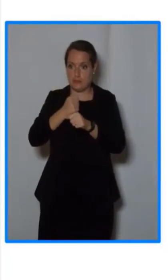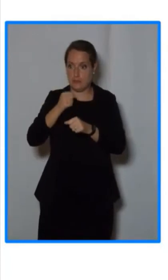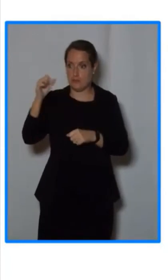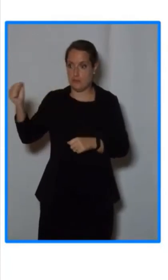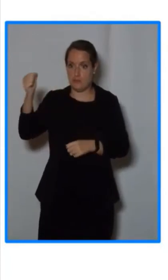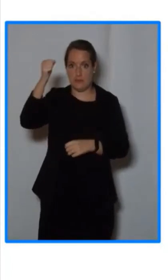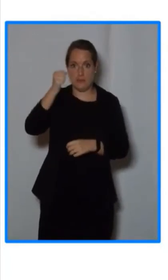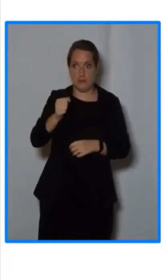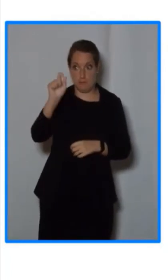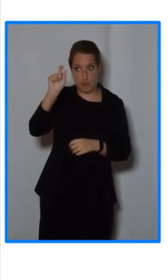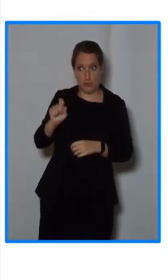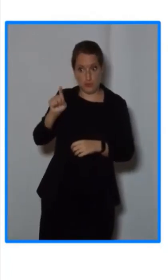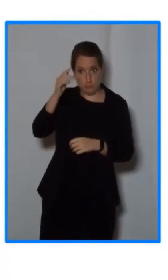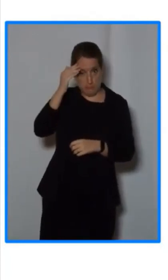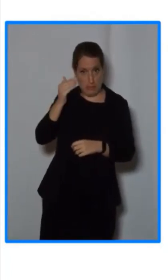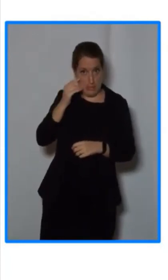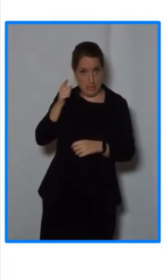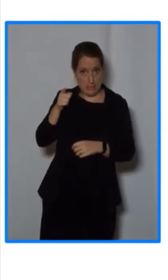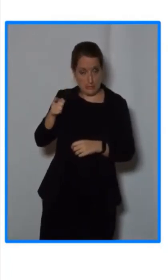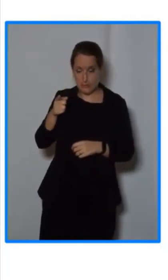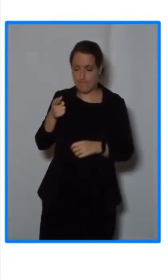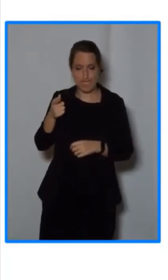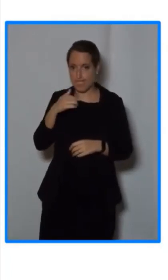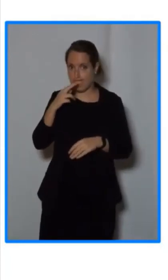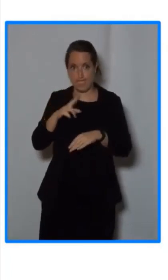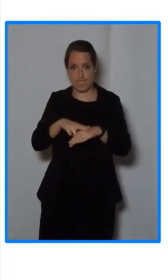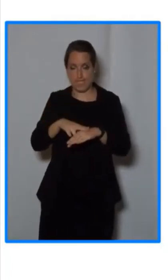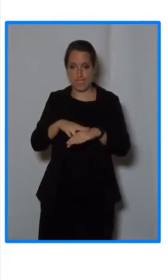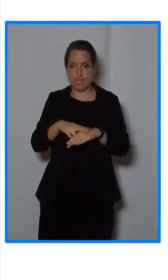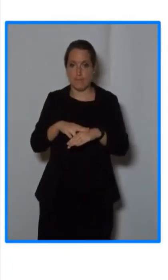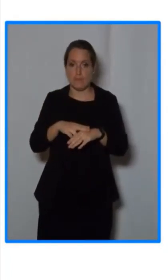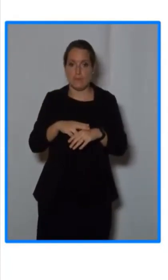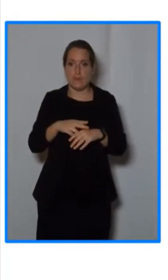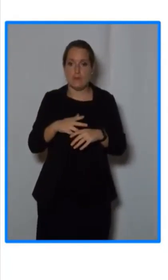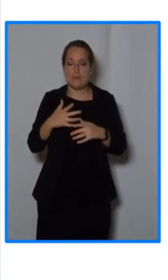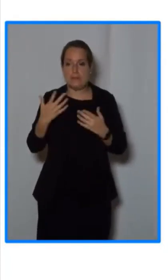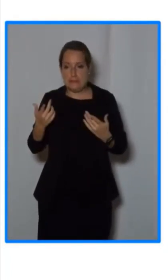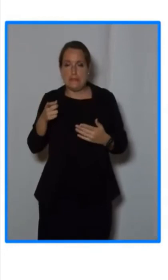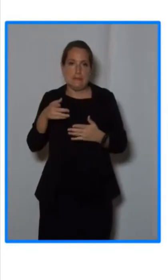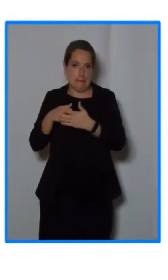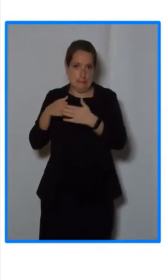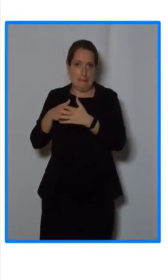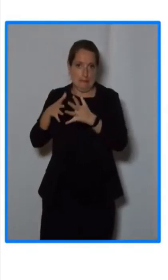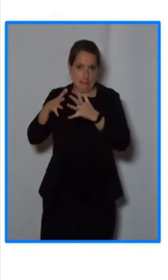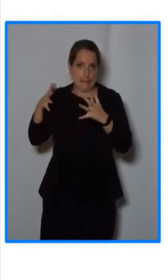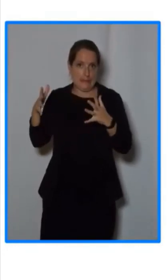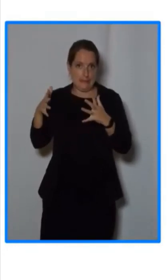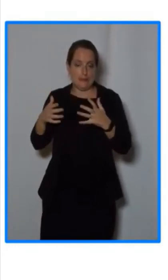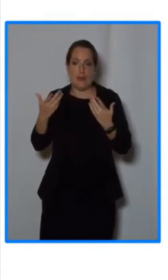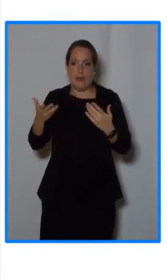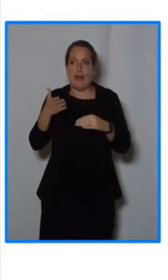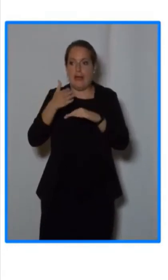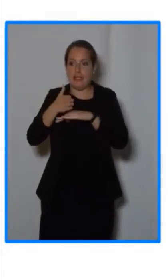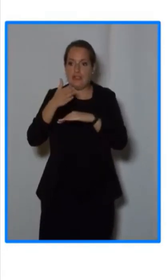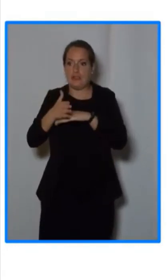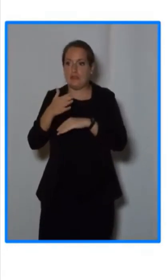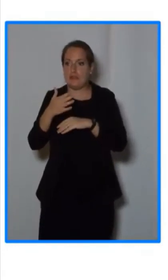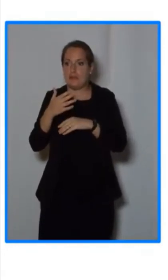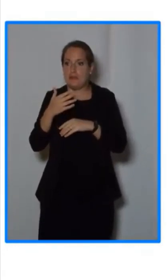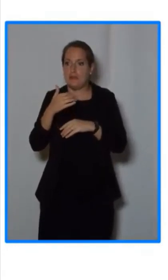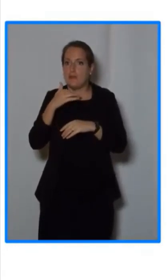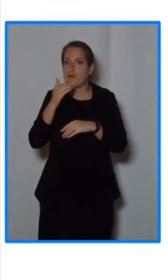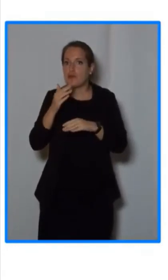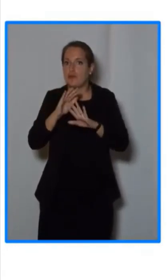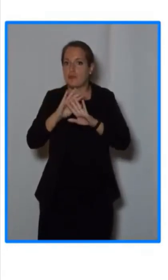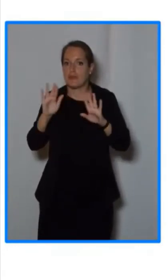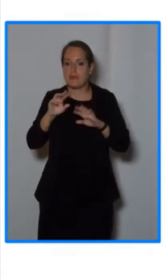have to. Otherwise, you are discriminating based on somebody's disability. So, of course, accessibility is not just something that you do on a